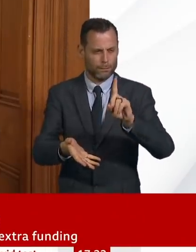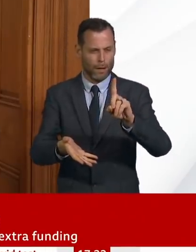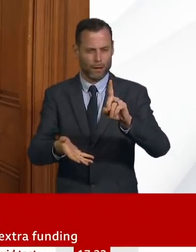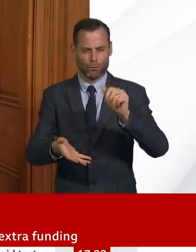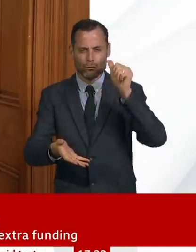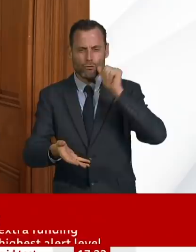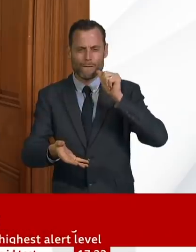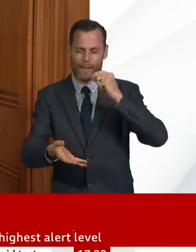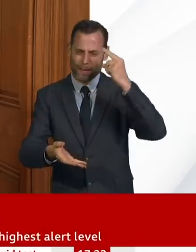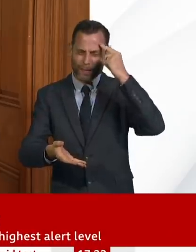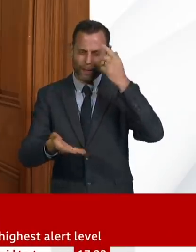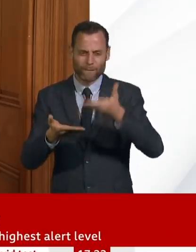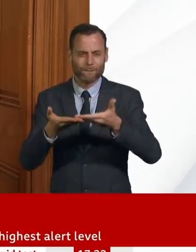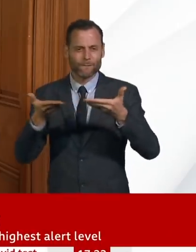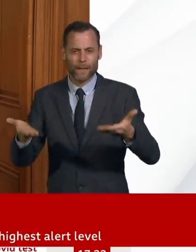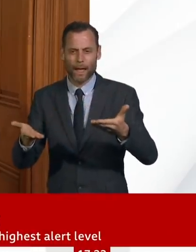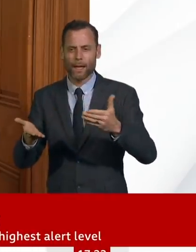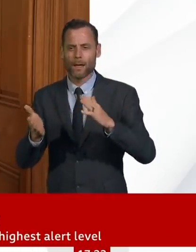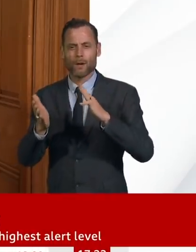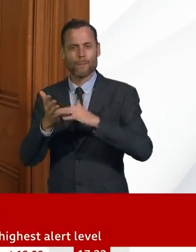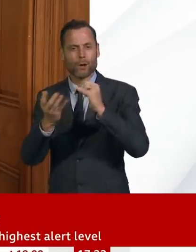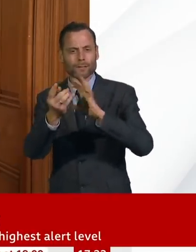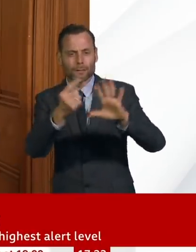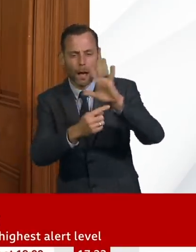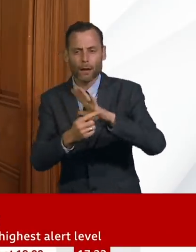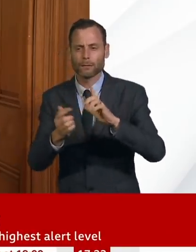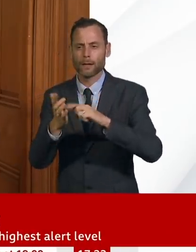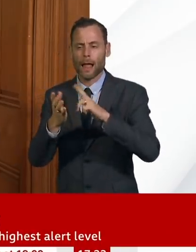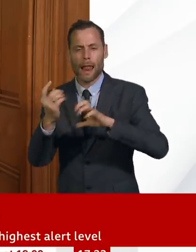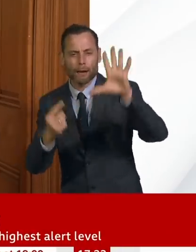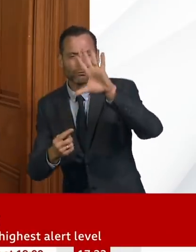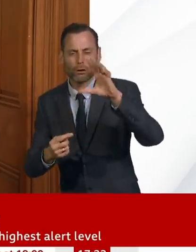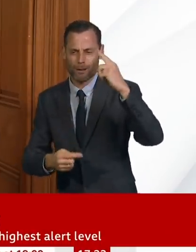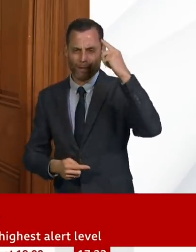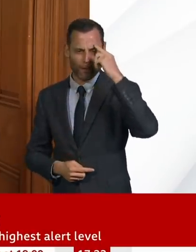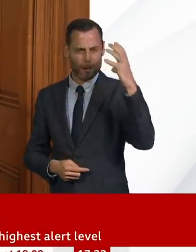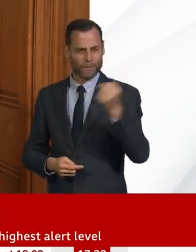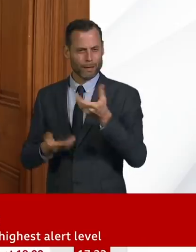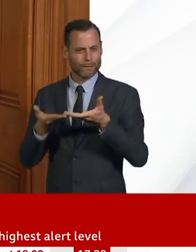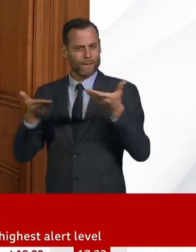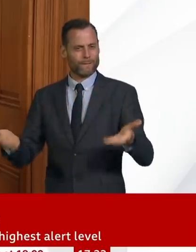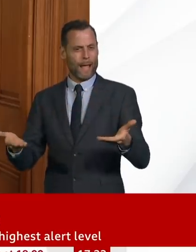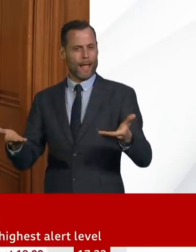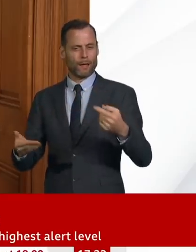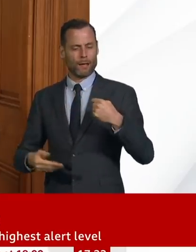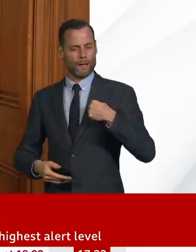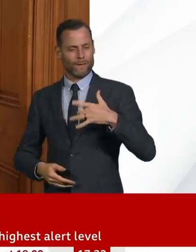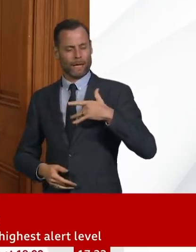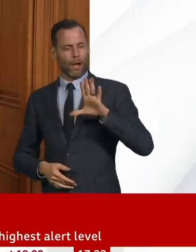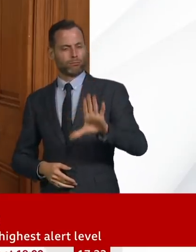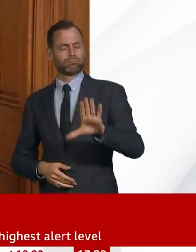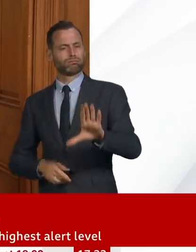reached with Merseyside and with Lancashire. That was the problem. But